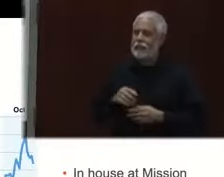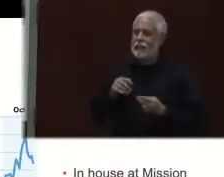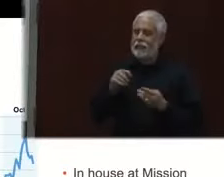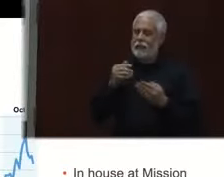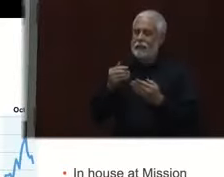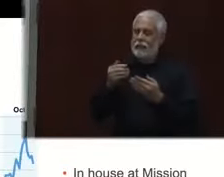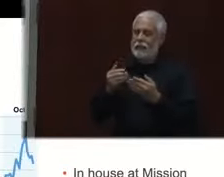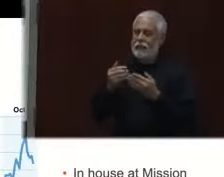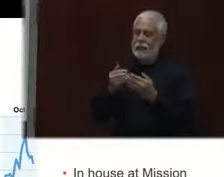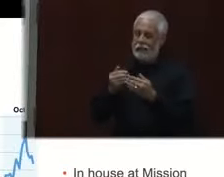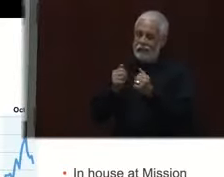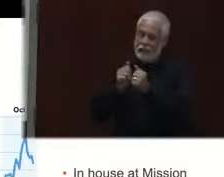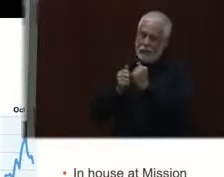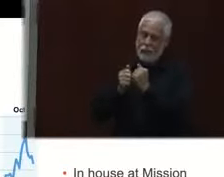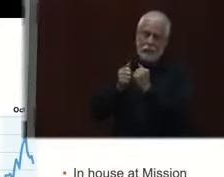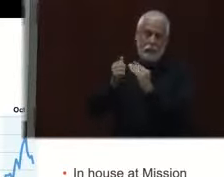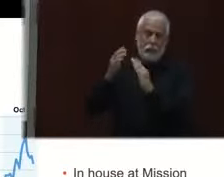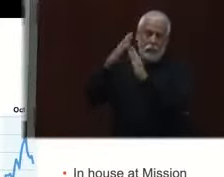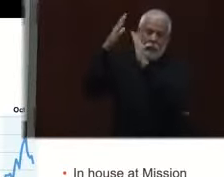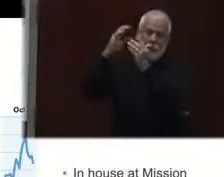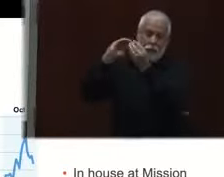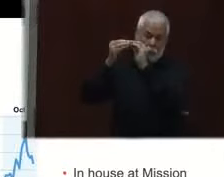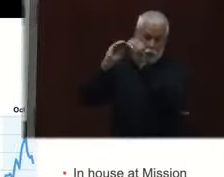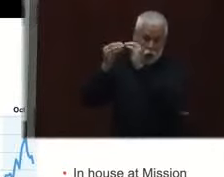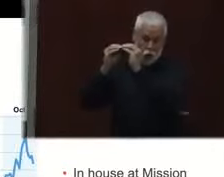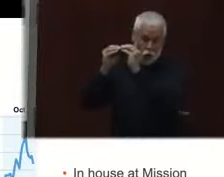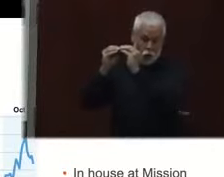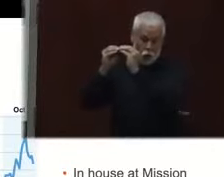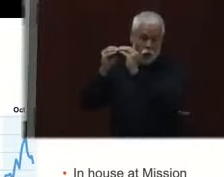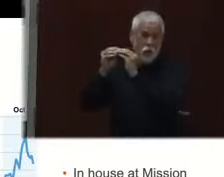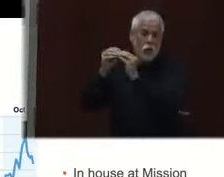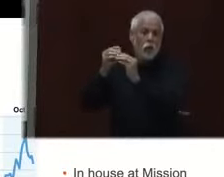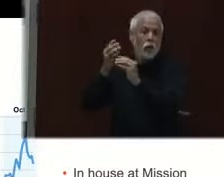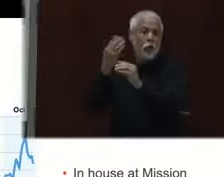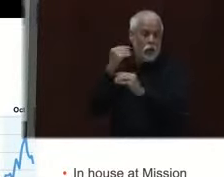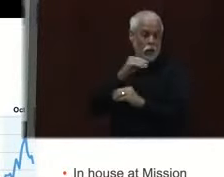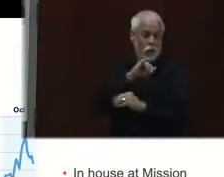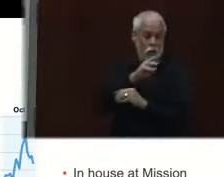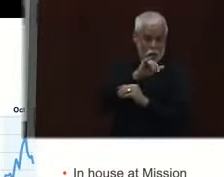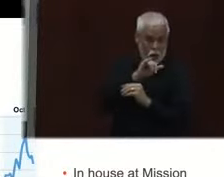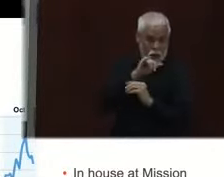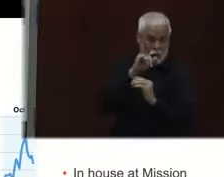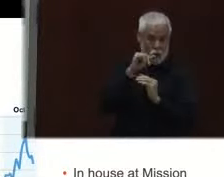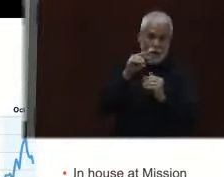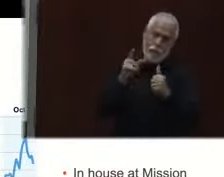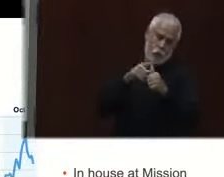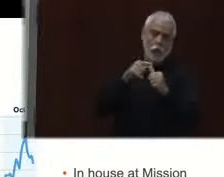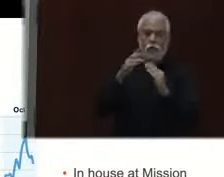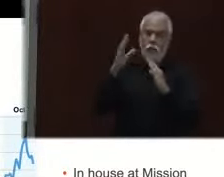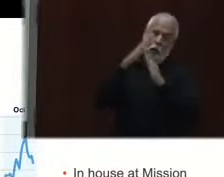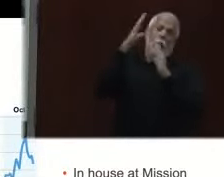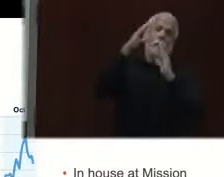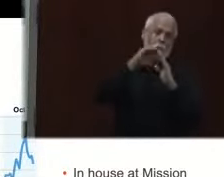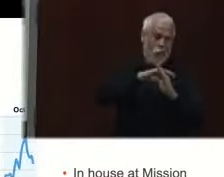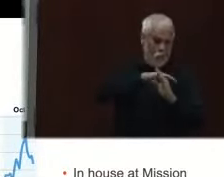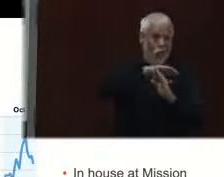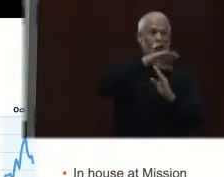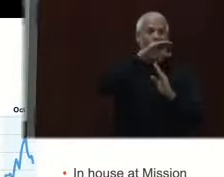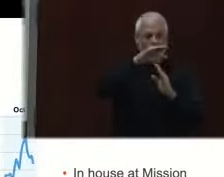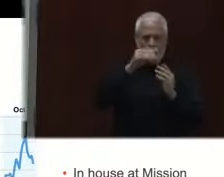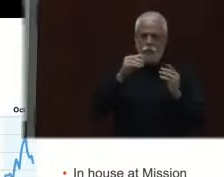if not surpassing, our peak of patients that we had hospitalized in July when we hit our first peak,